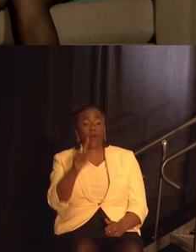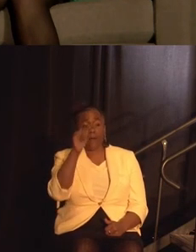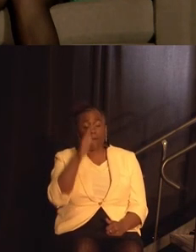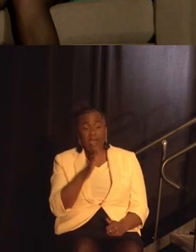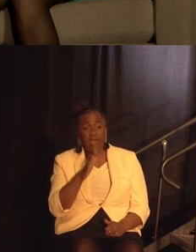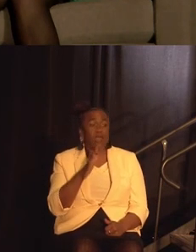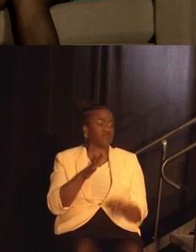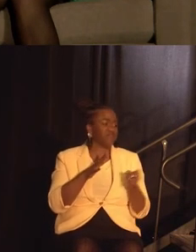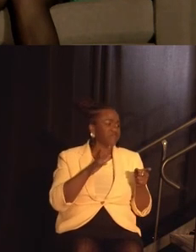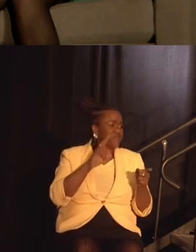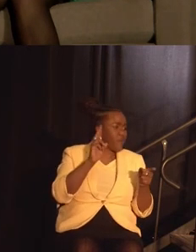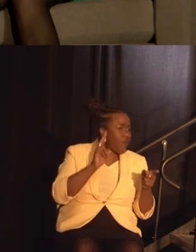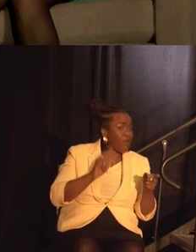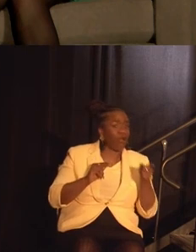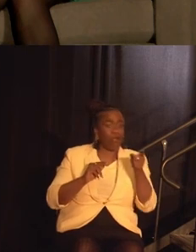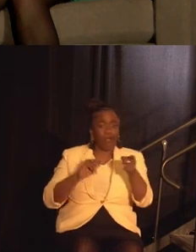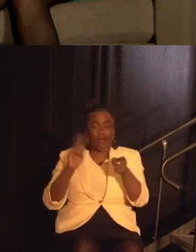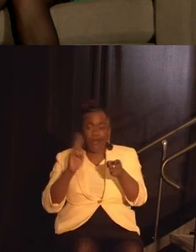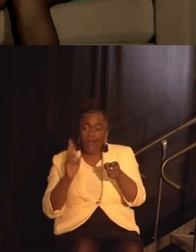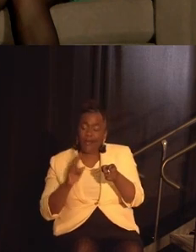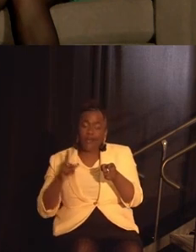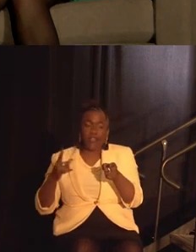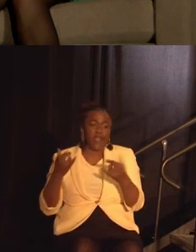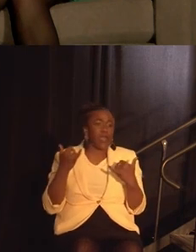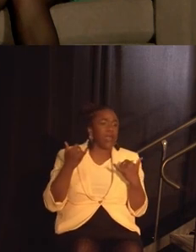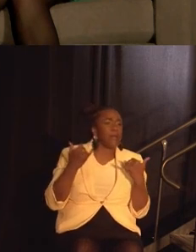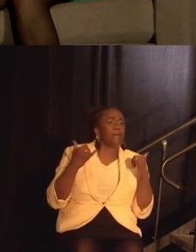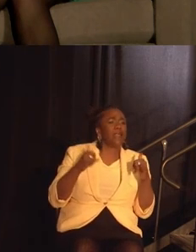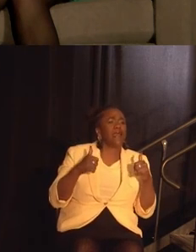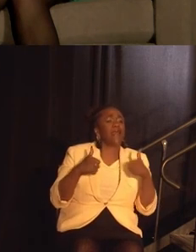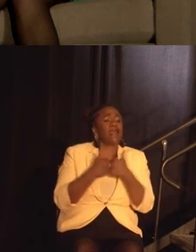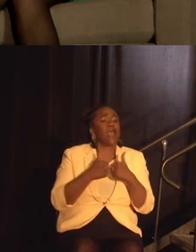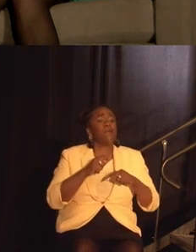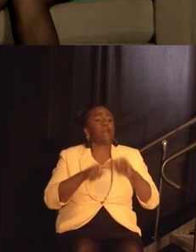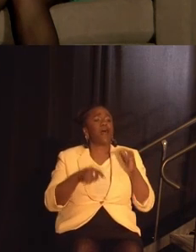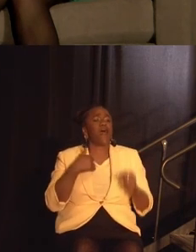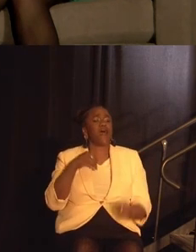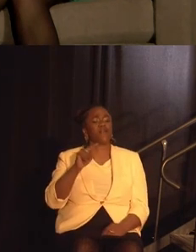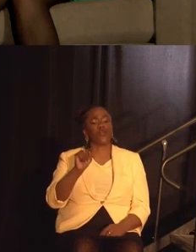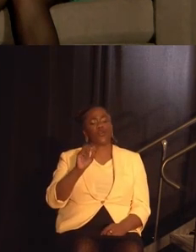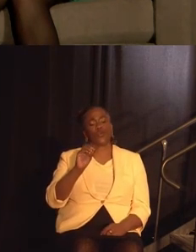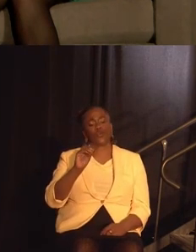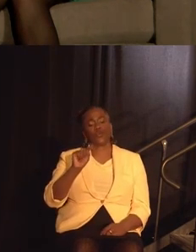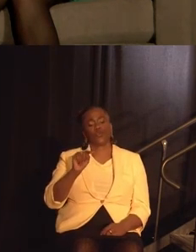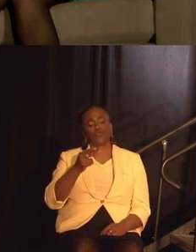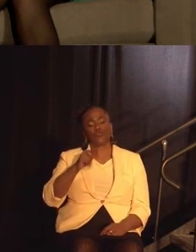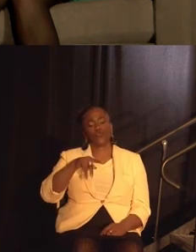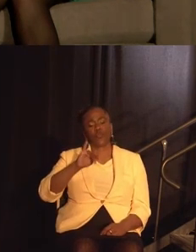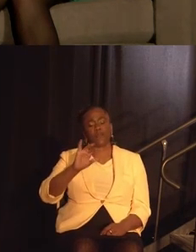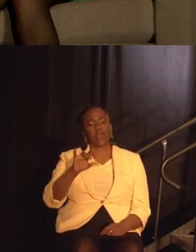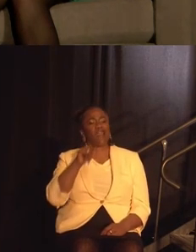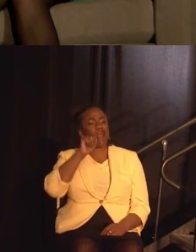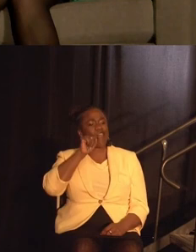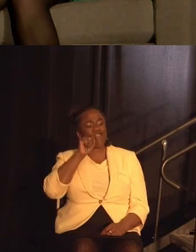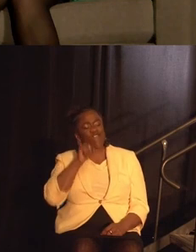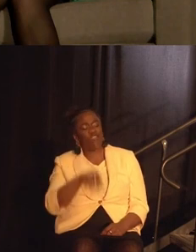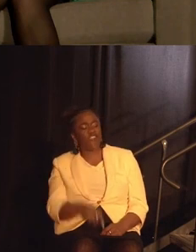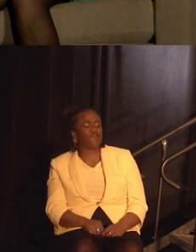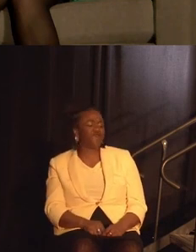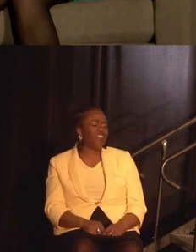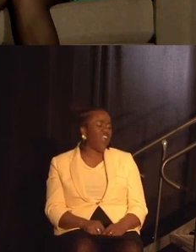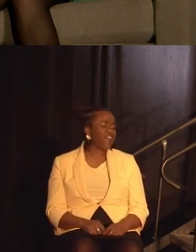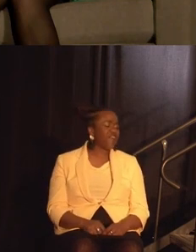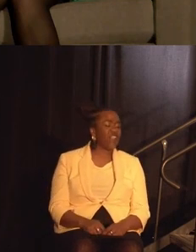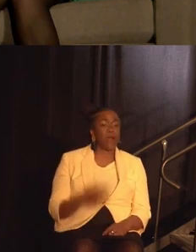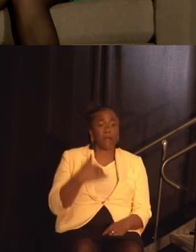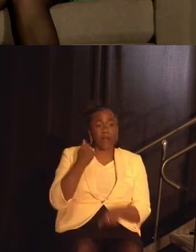uncle. His friends always played with toothpicks dangling out of their mouths, moving the sticks from side to side in concentration. And my brother